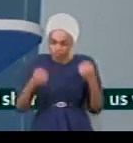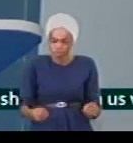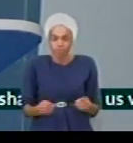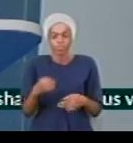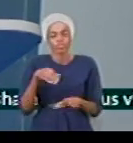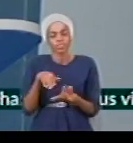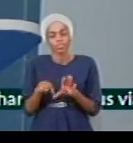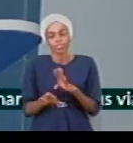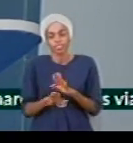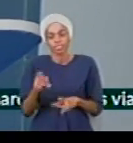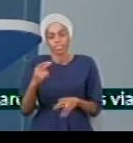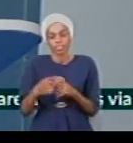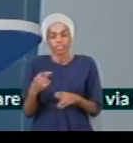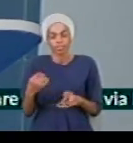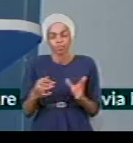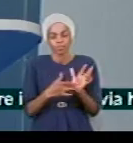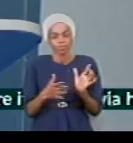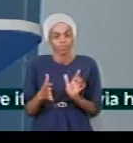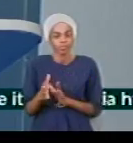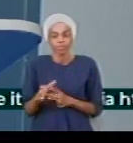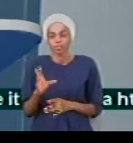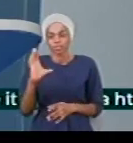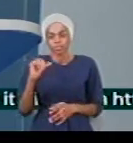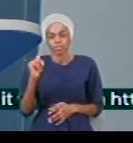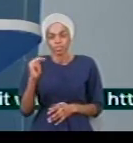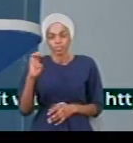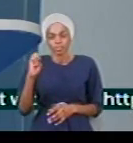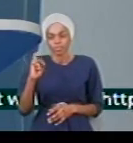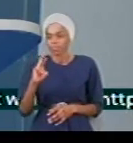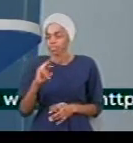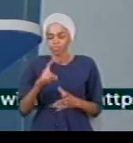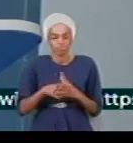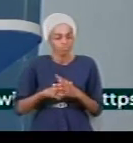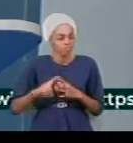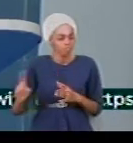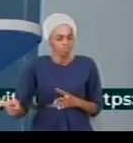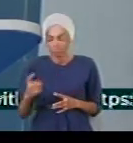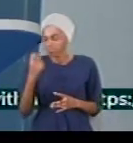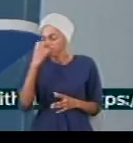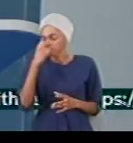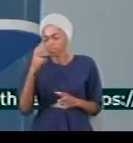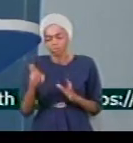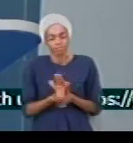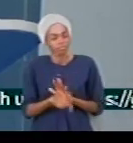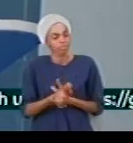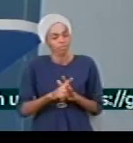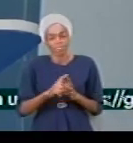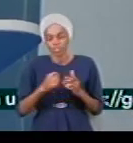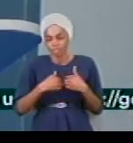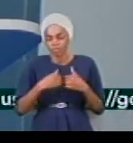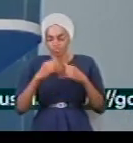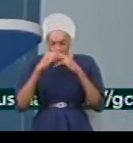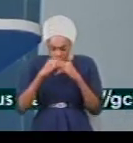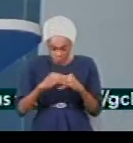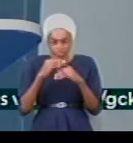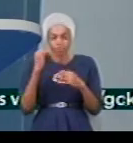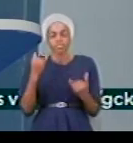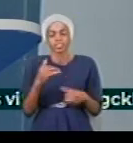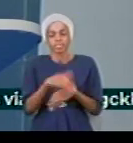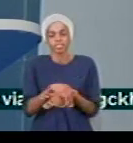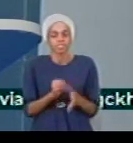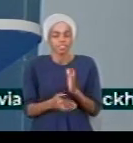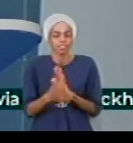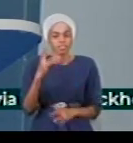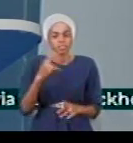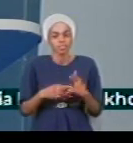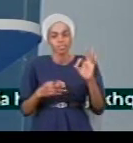tonight blindness was about tonight fibroid must bow tonight can I